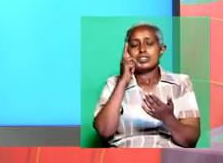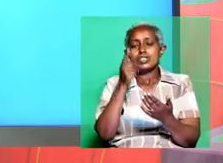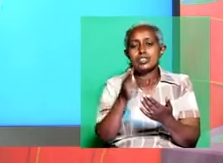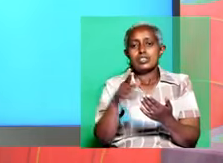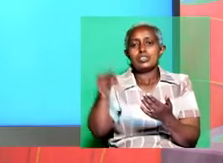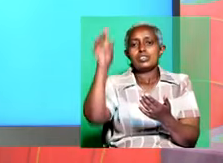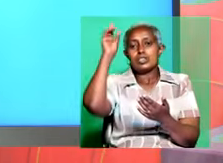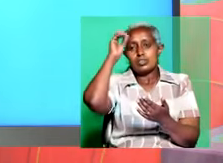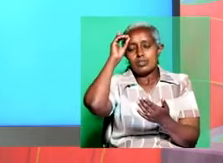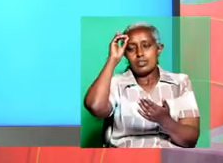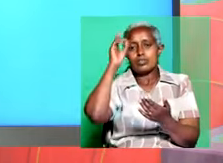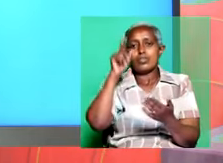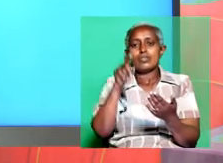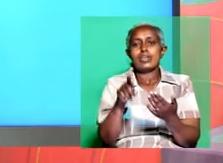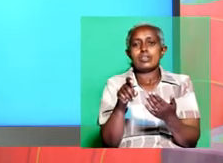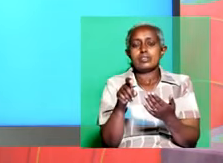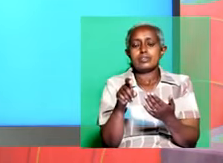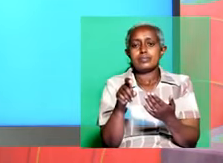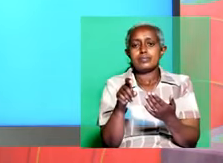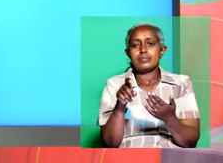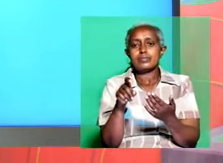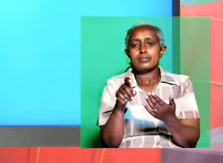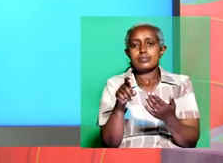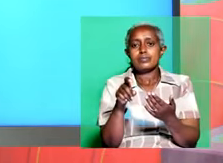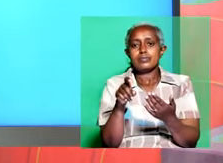g derivative of x.